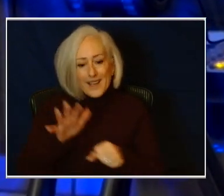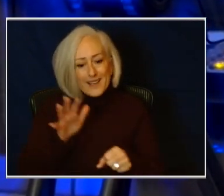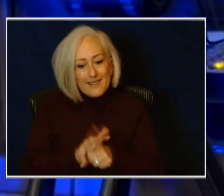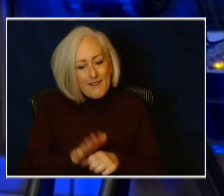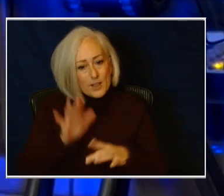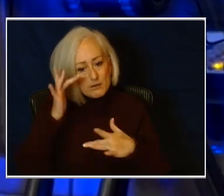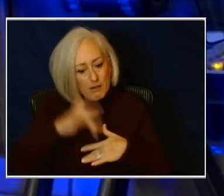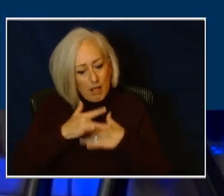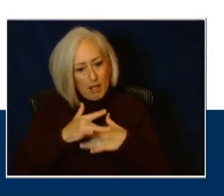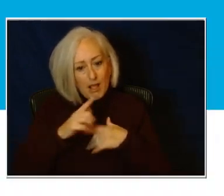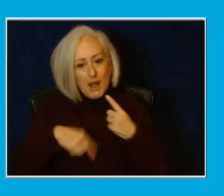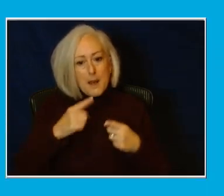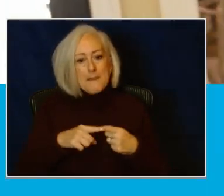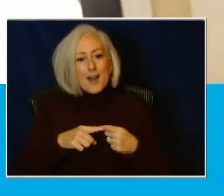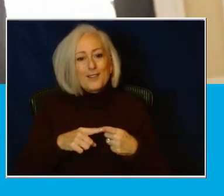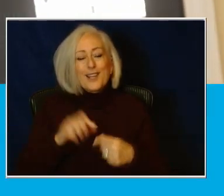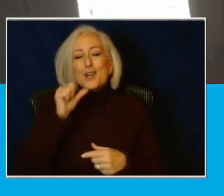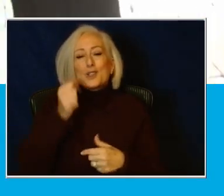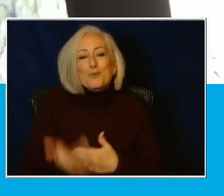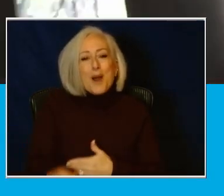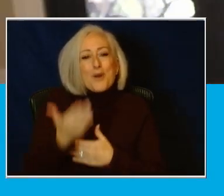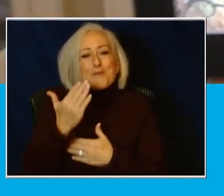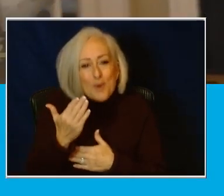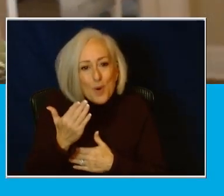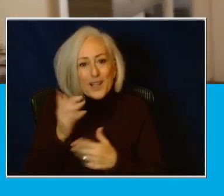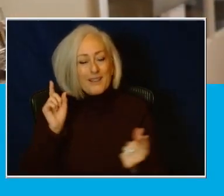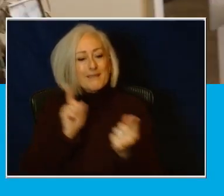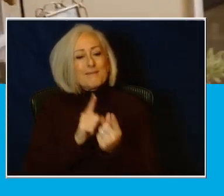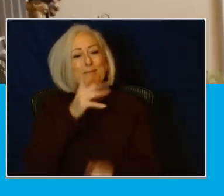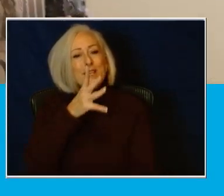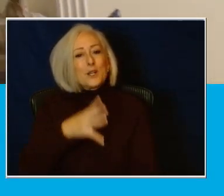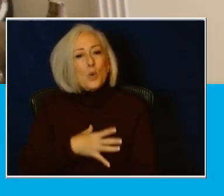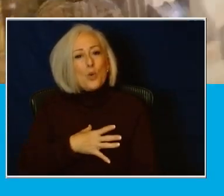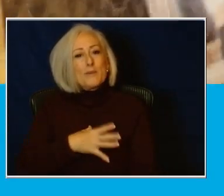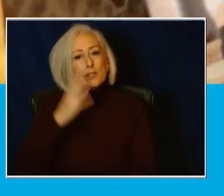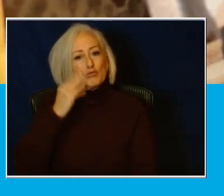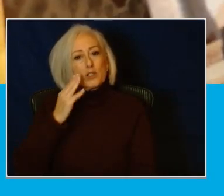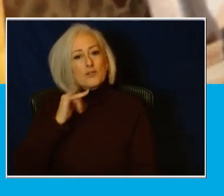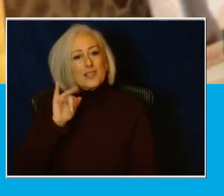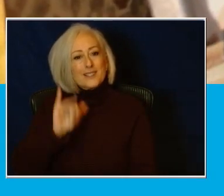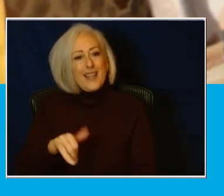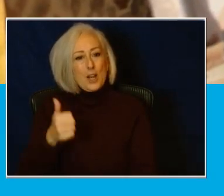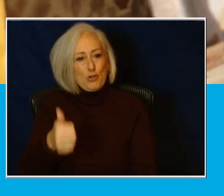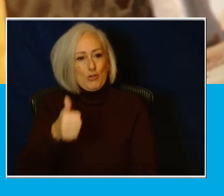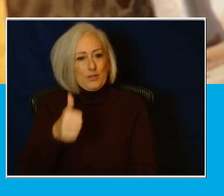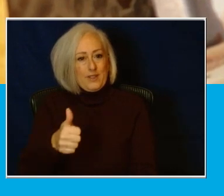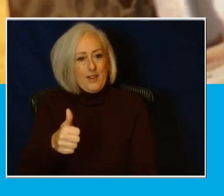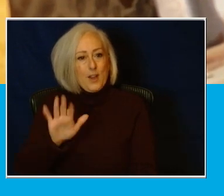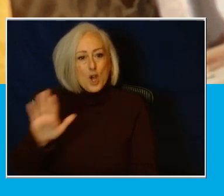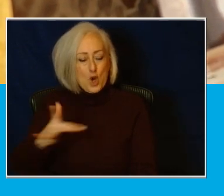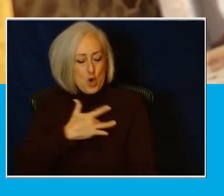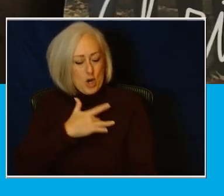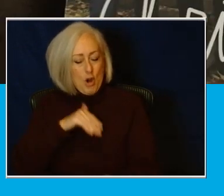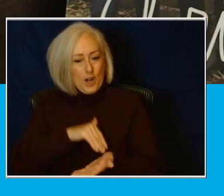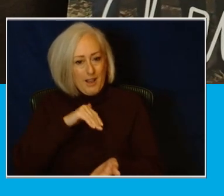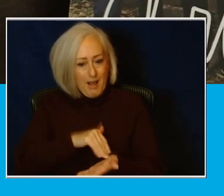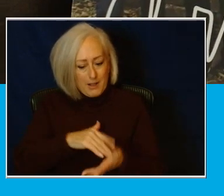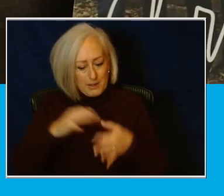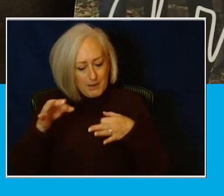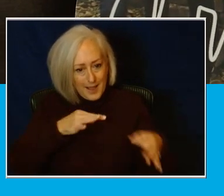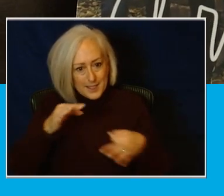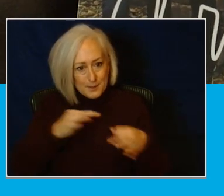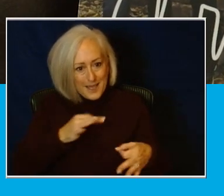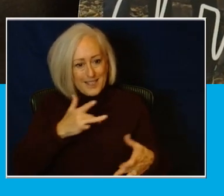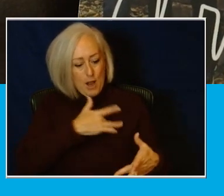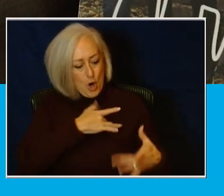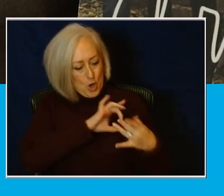Lovell on the next Morning Medical Update. Meet a woman who's gone through it firsthand and her cardiologist who explains the heart connection